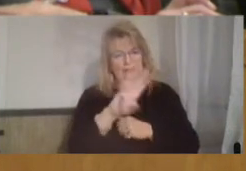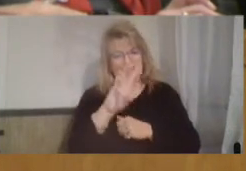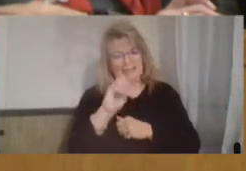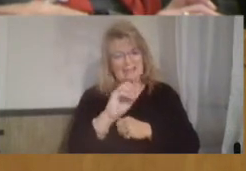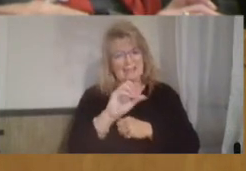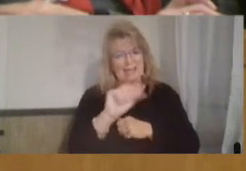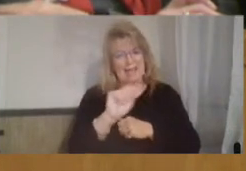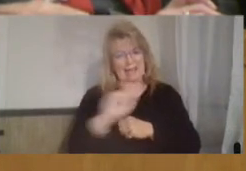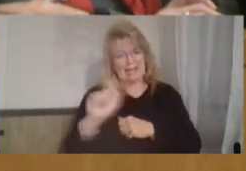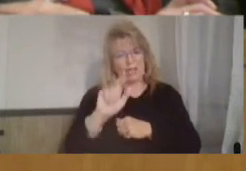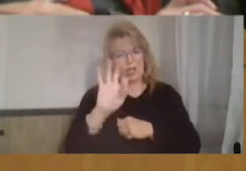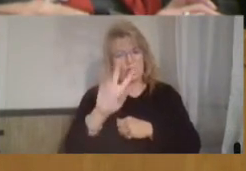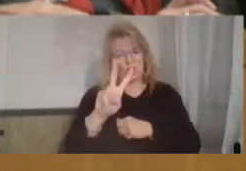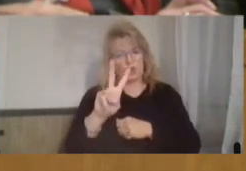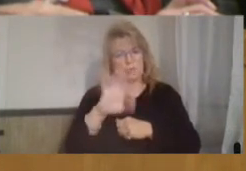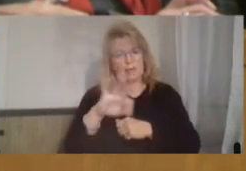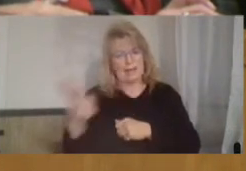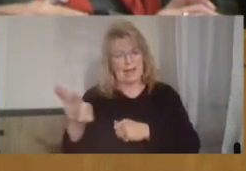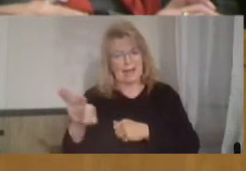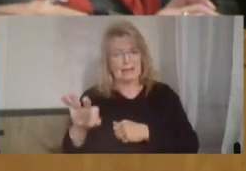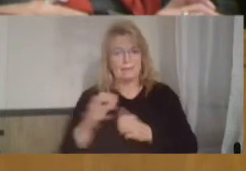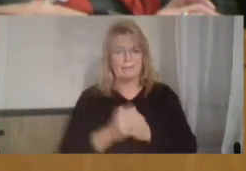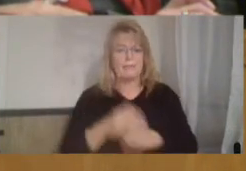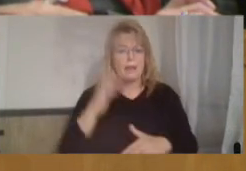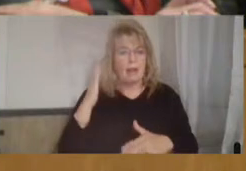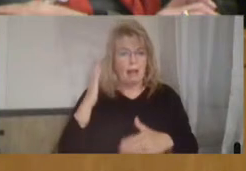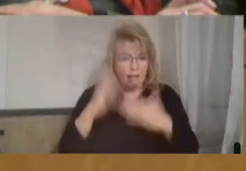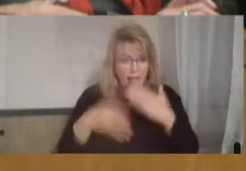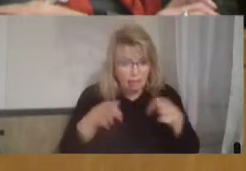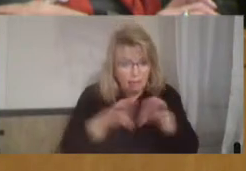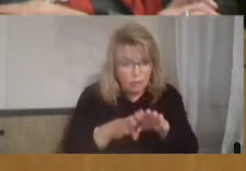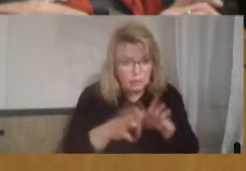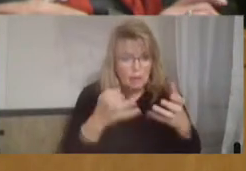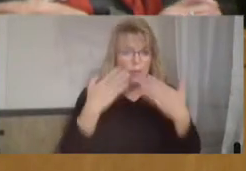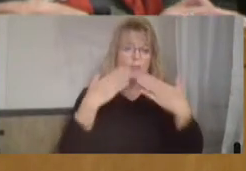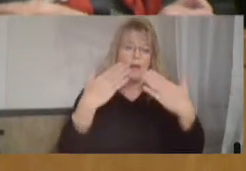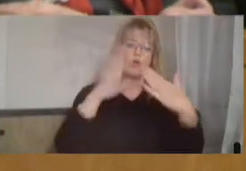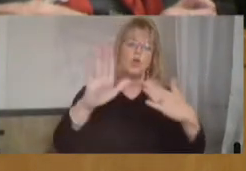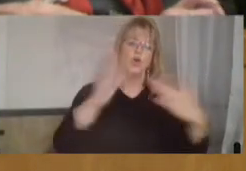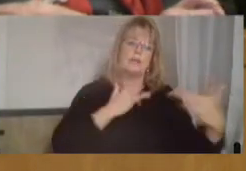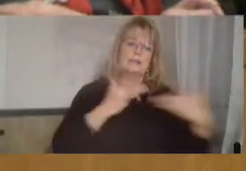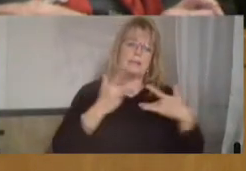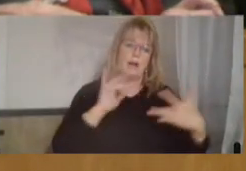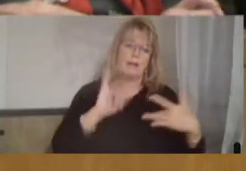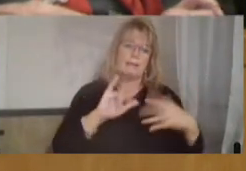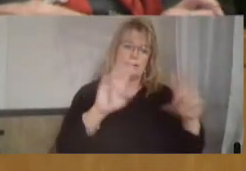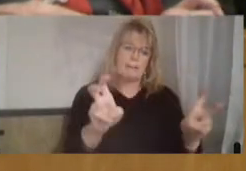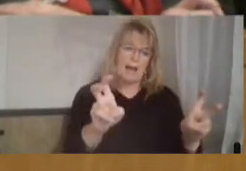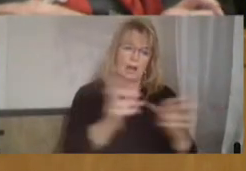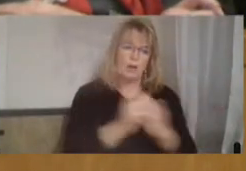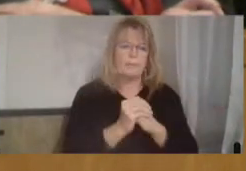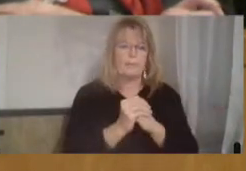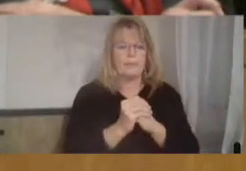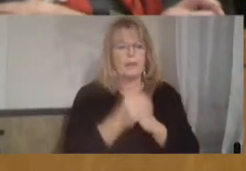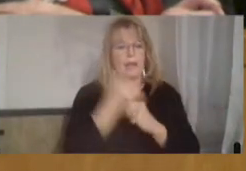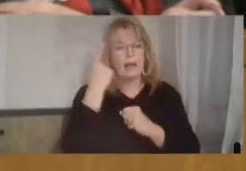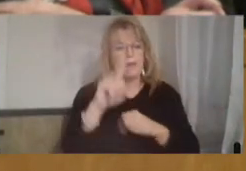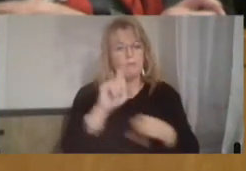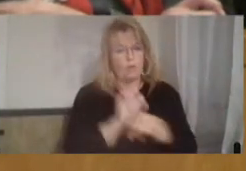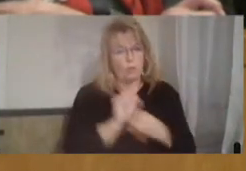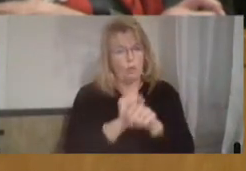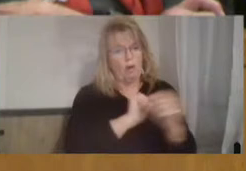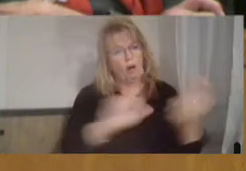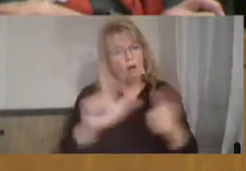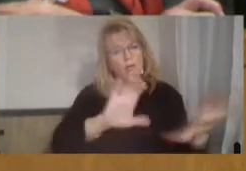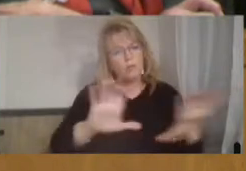160A-299. In closing, I'd like to thank you for your consideration to this matter and for the work that all of you do